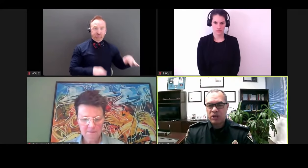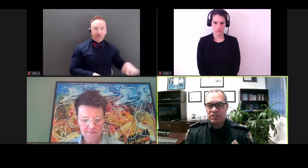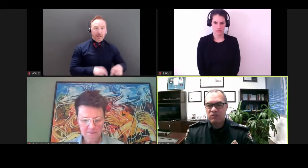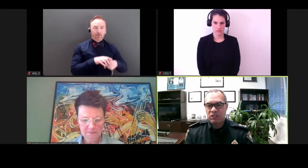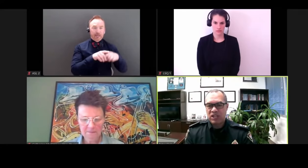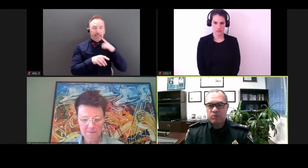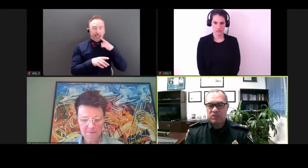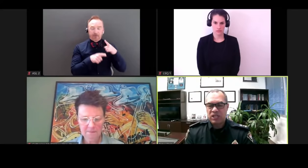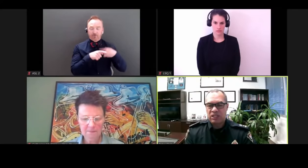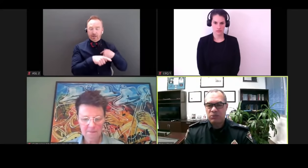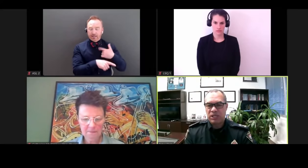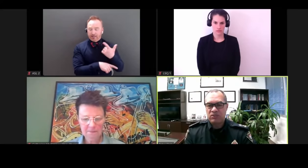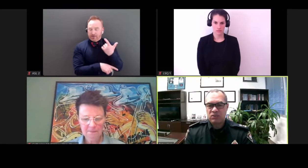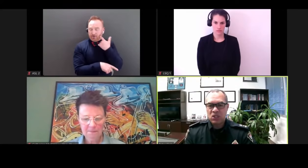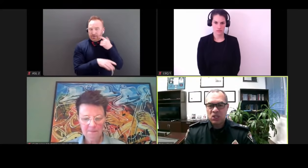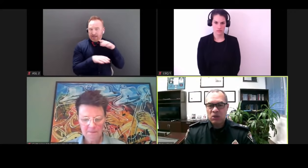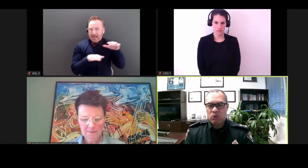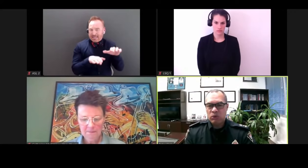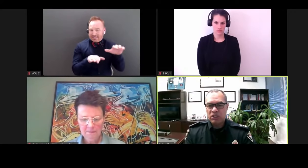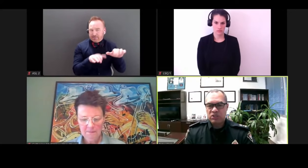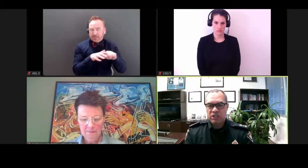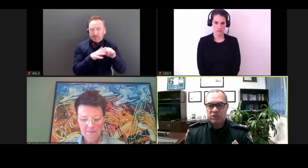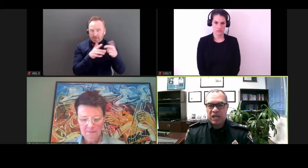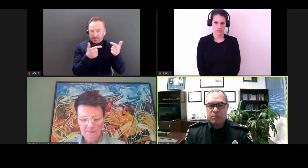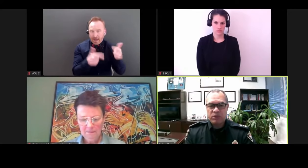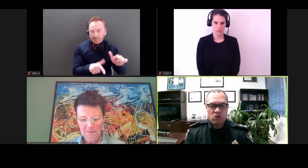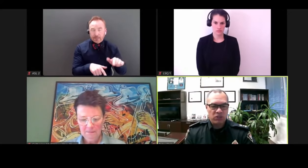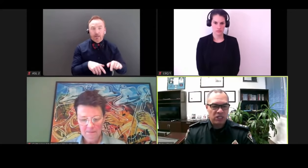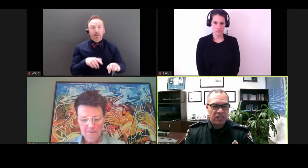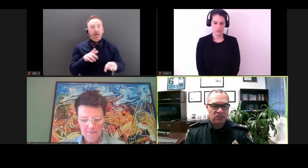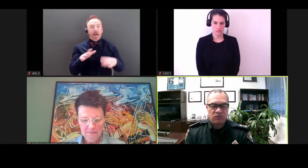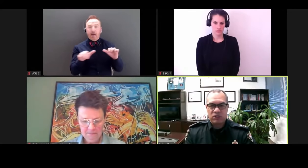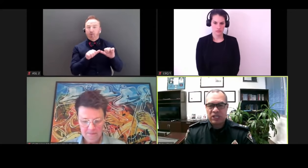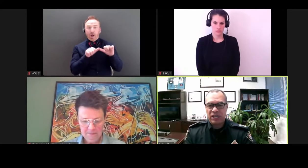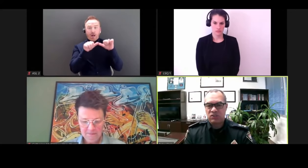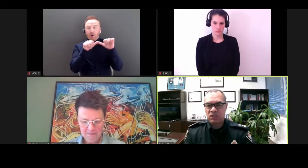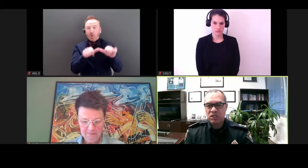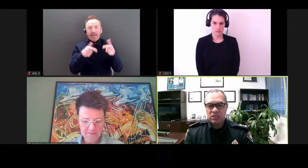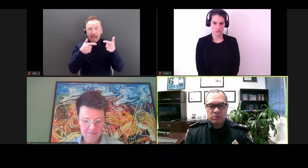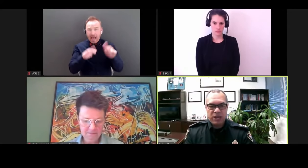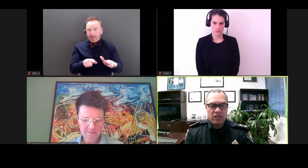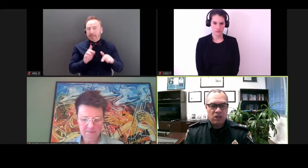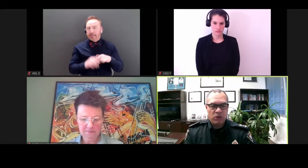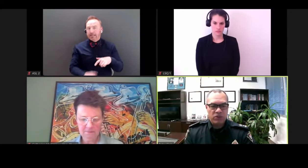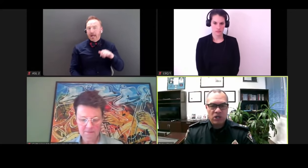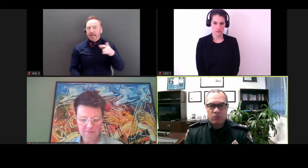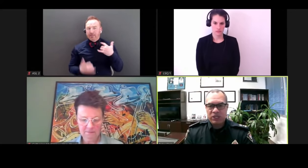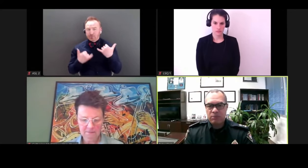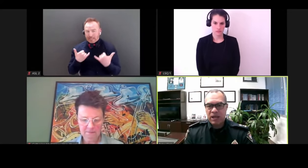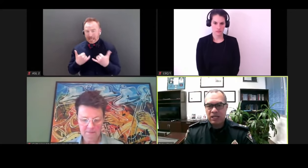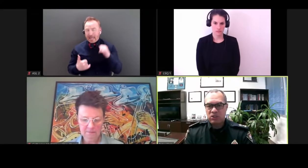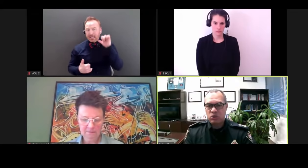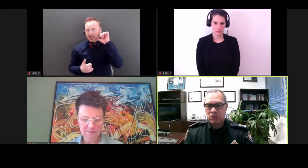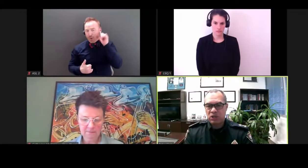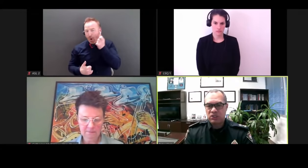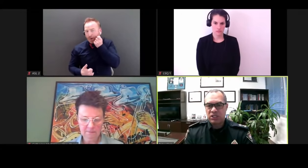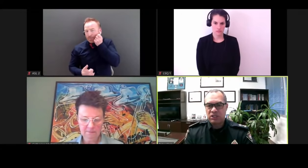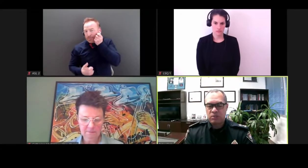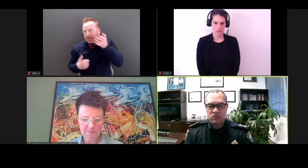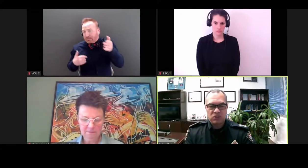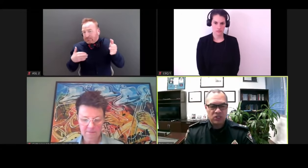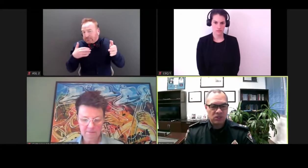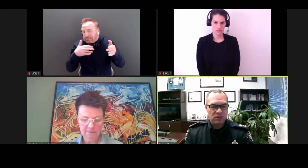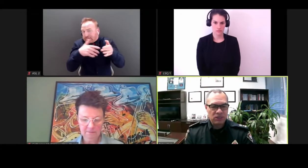hours, what activities have been taking place, and what will continue to happen over the next several days depending on whether or not we get back into a